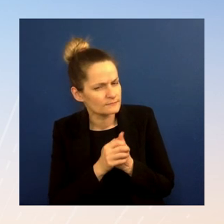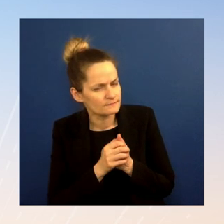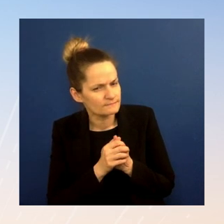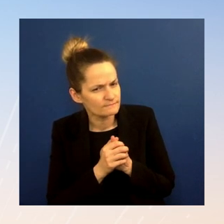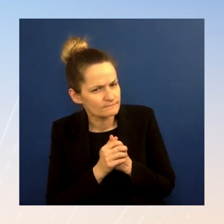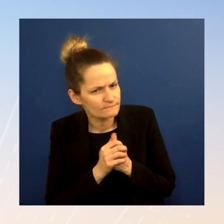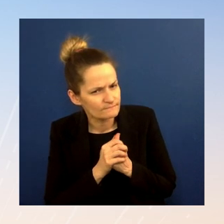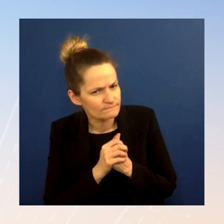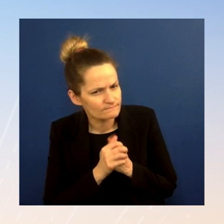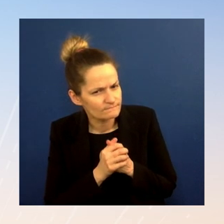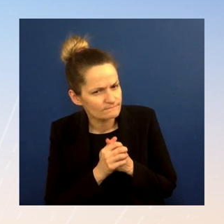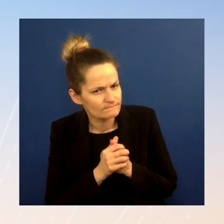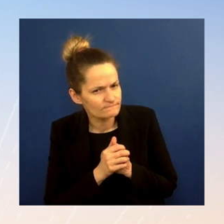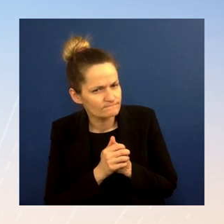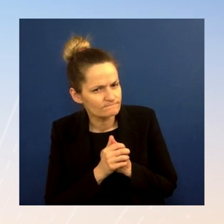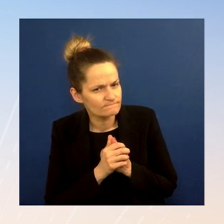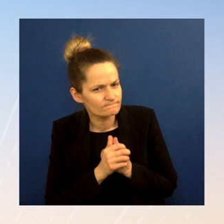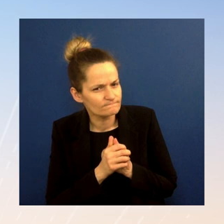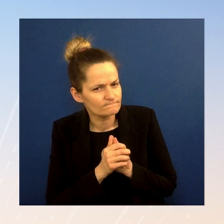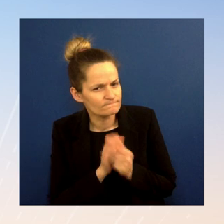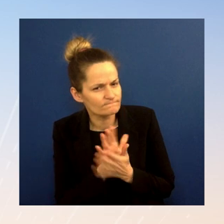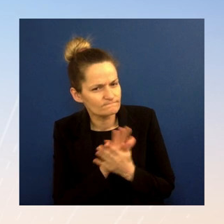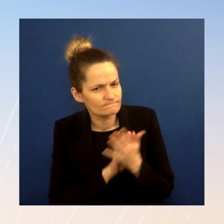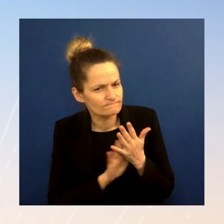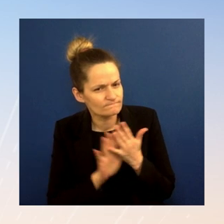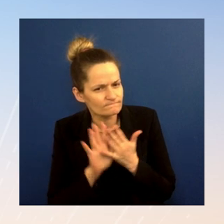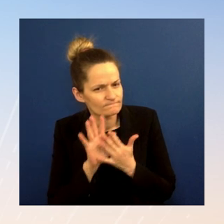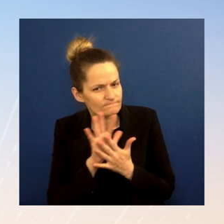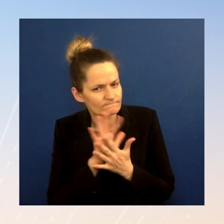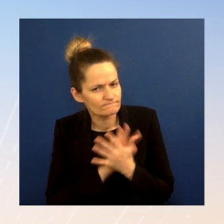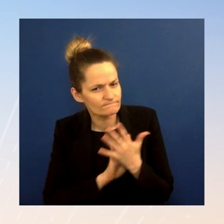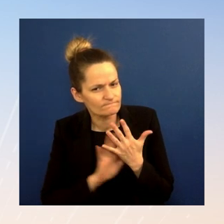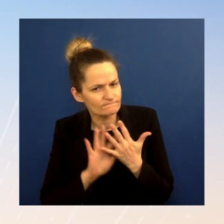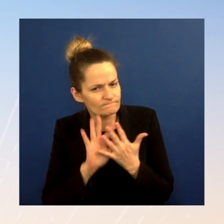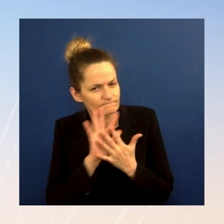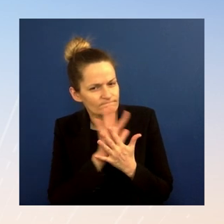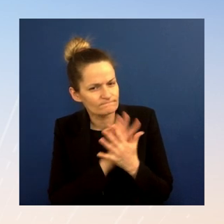President Biden's reaction on this? And how do you